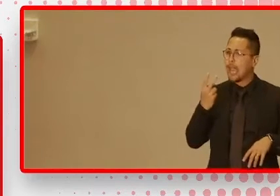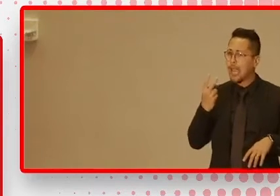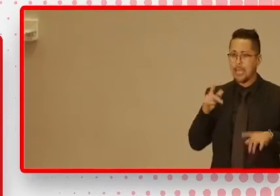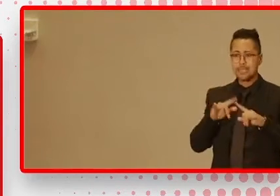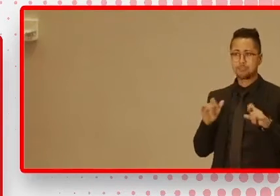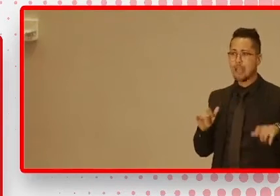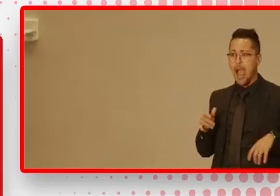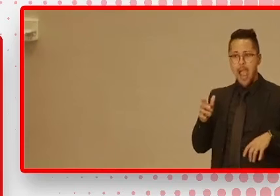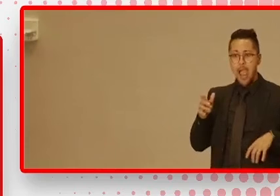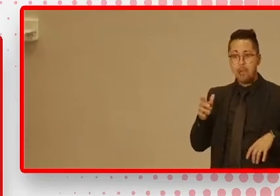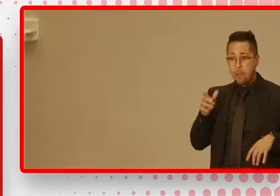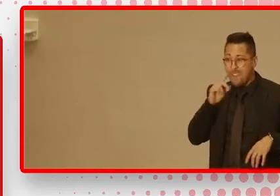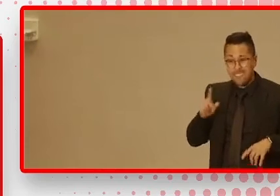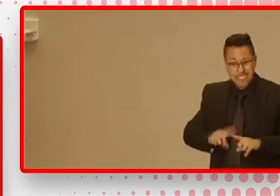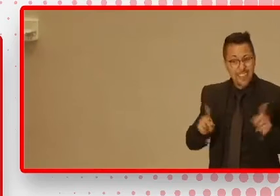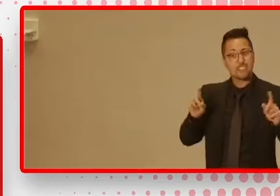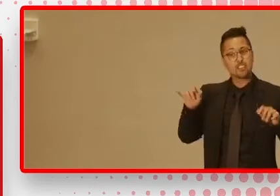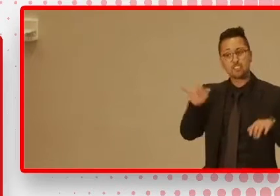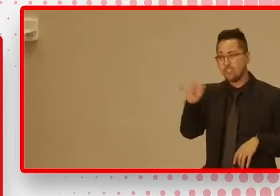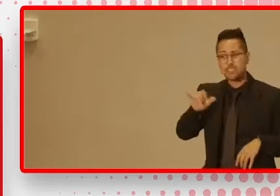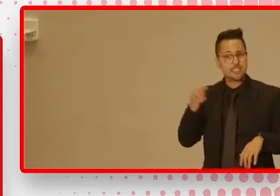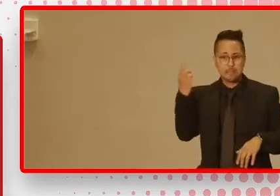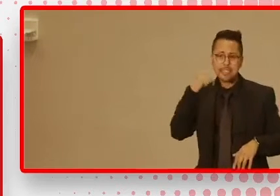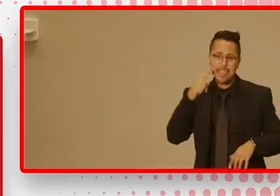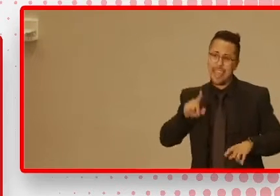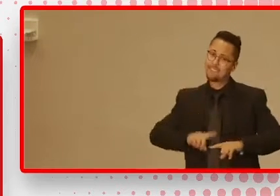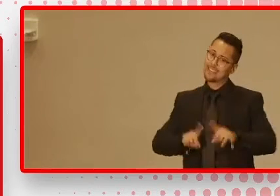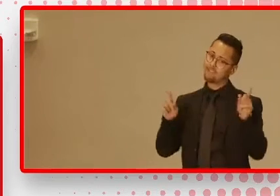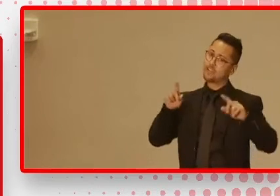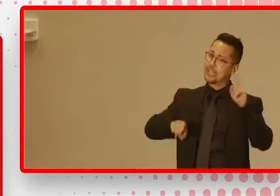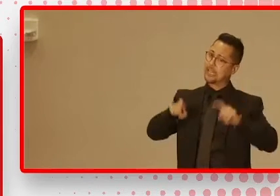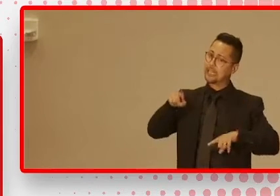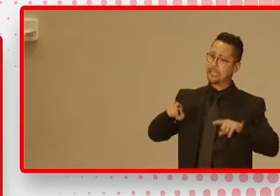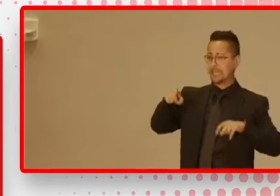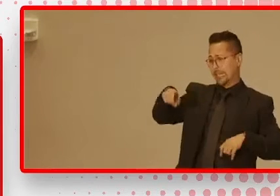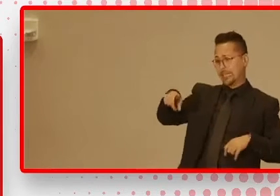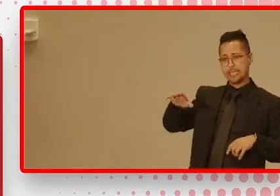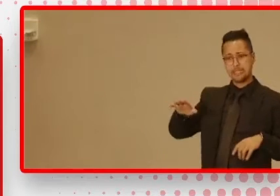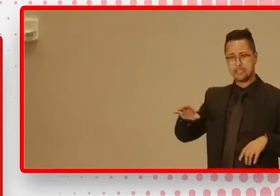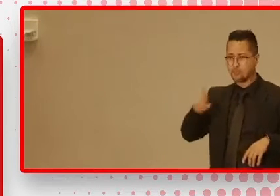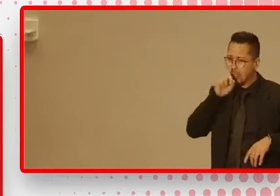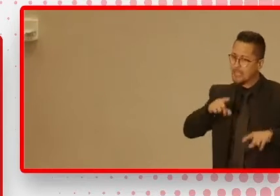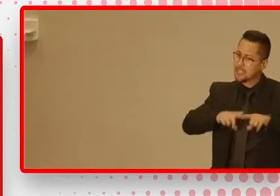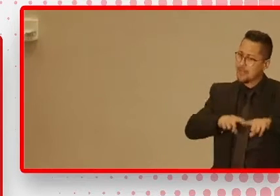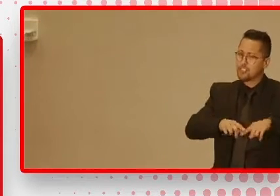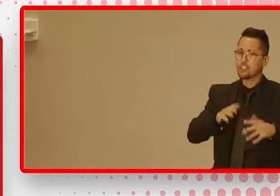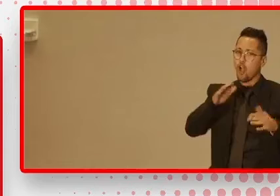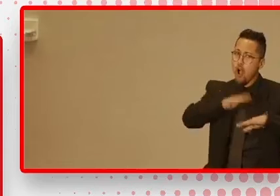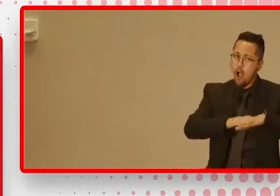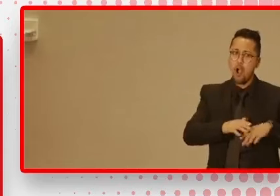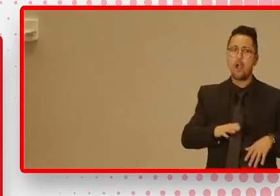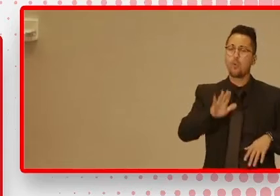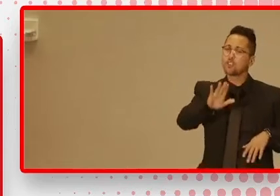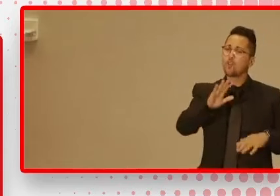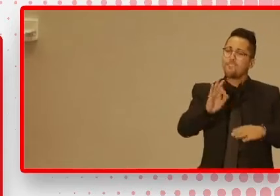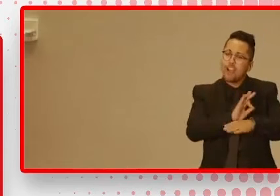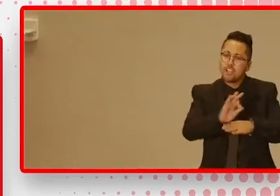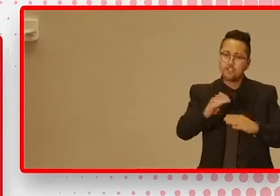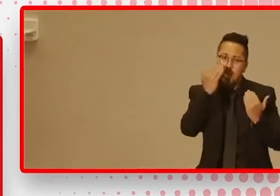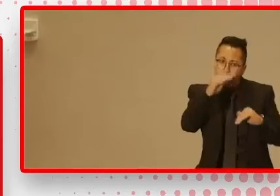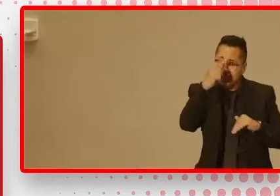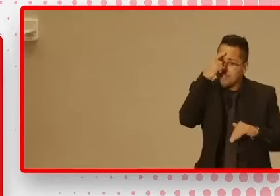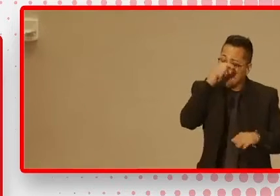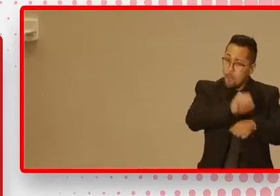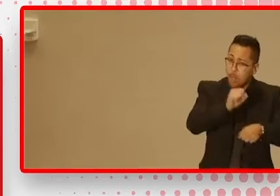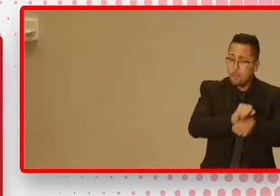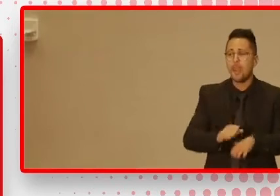going to get the same services because they both don't have the same needs. It's very dependent on what is your functional limitations to employment, what's